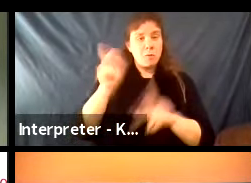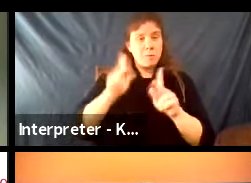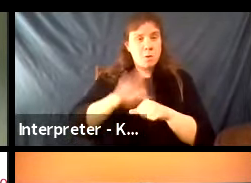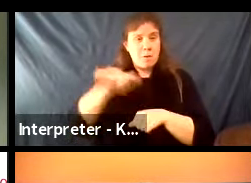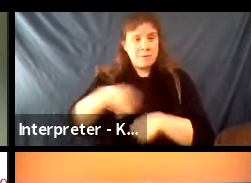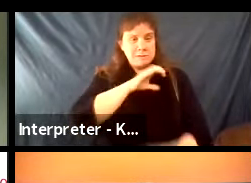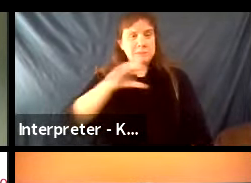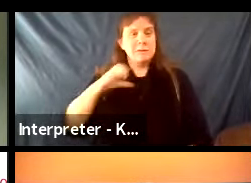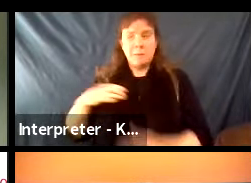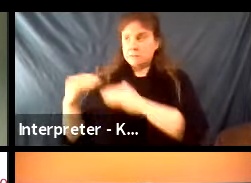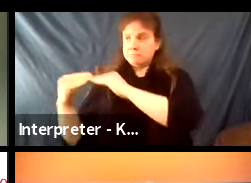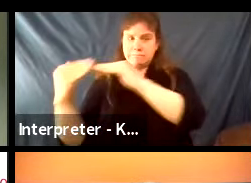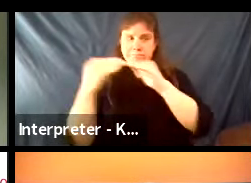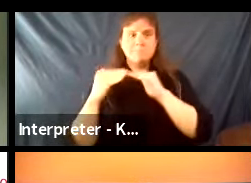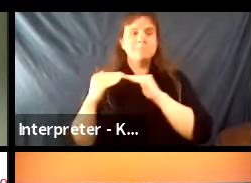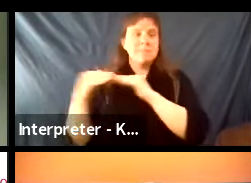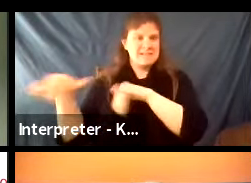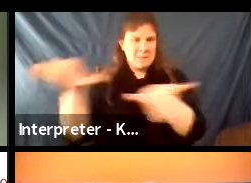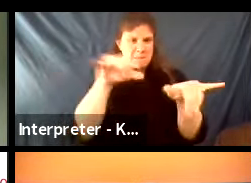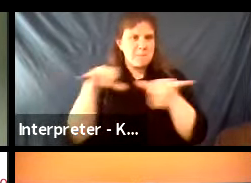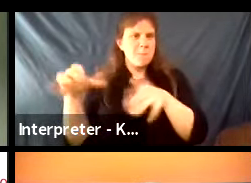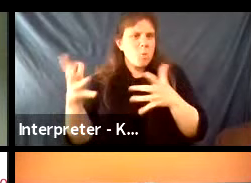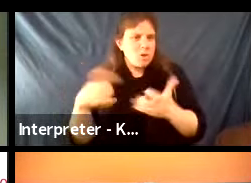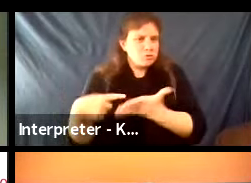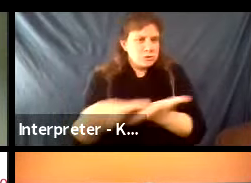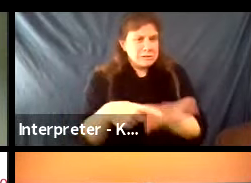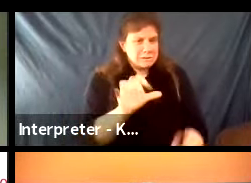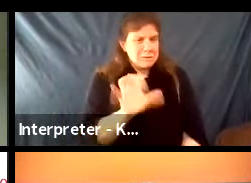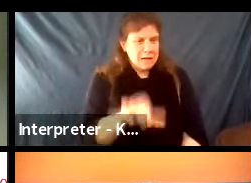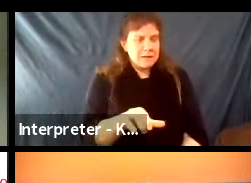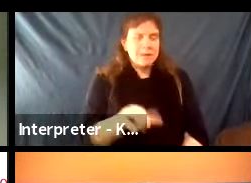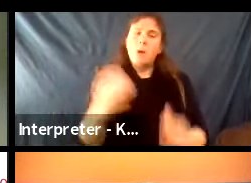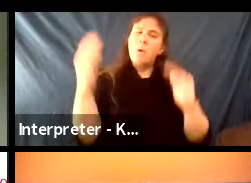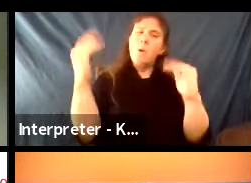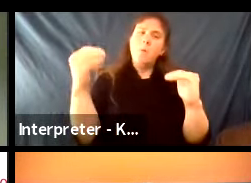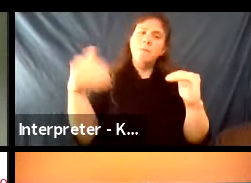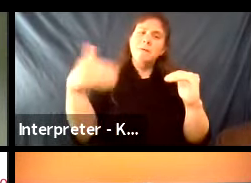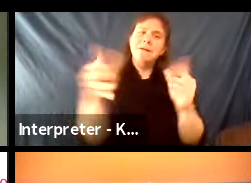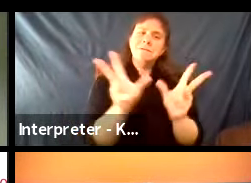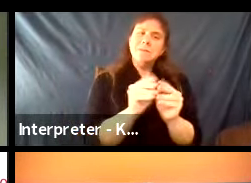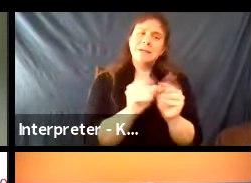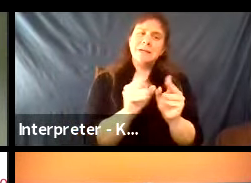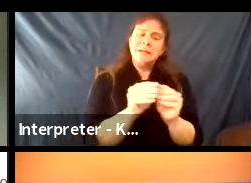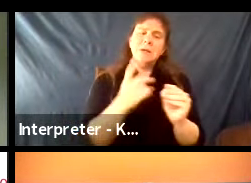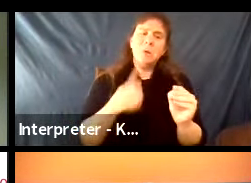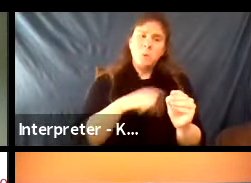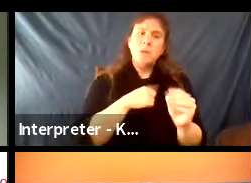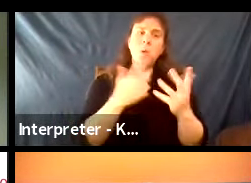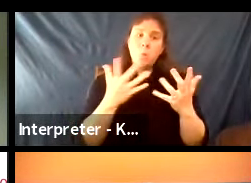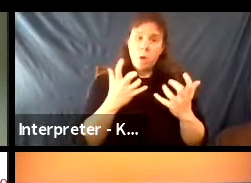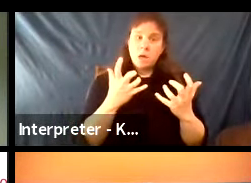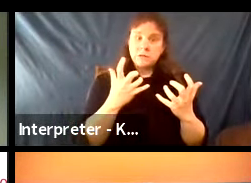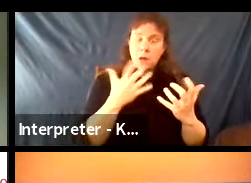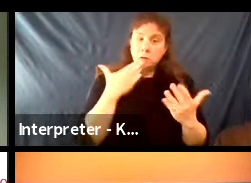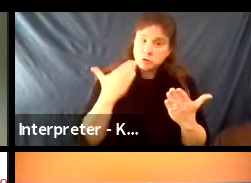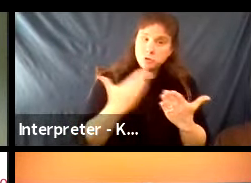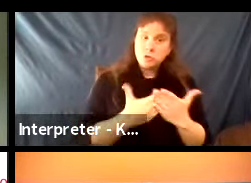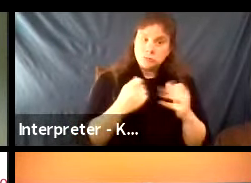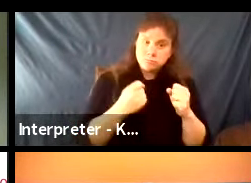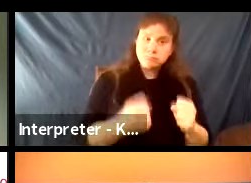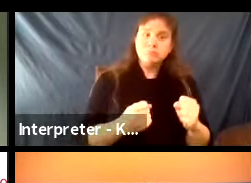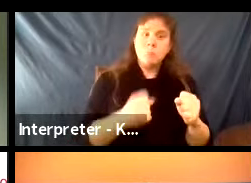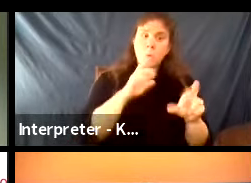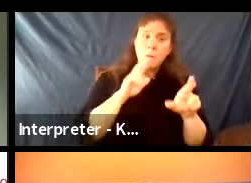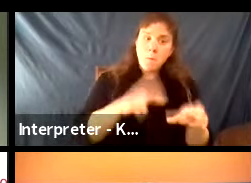much do. And so I really hope at our next meeting, we can not only get a robust report and Q&A on the